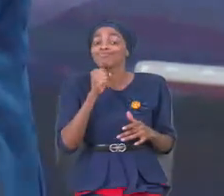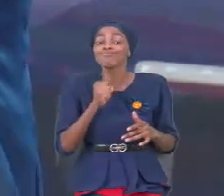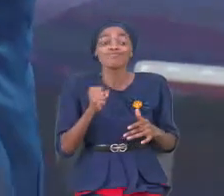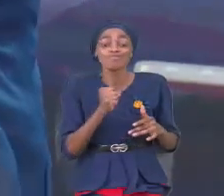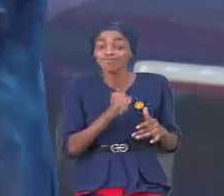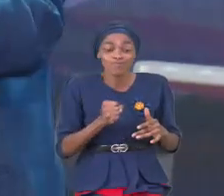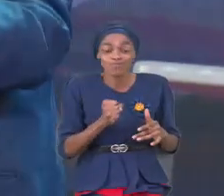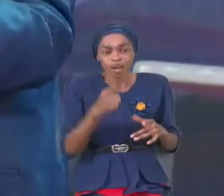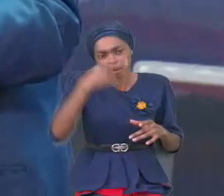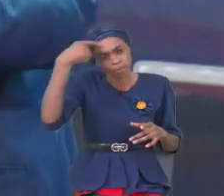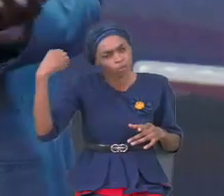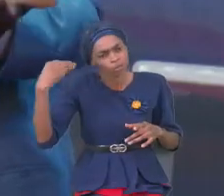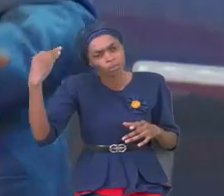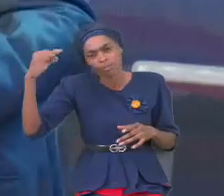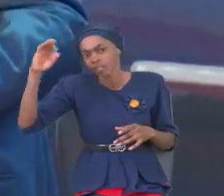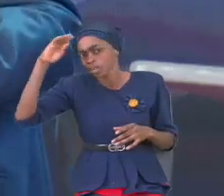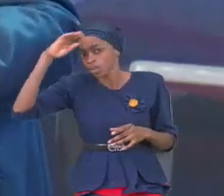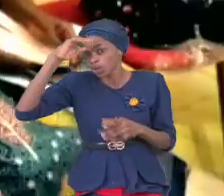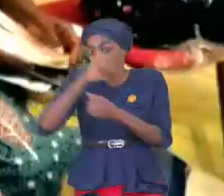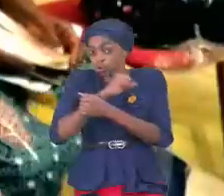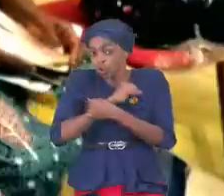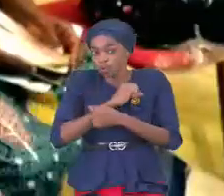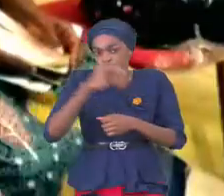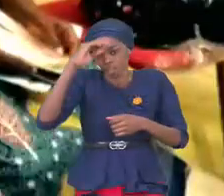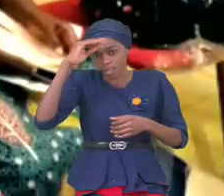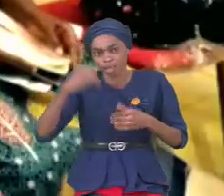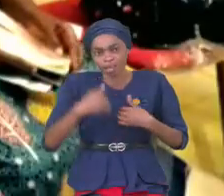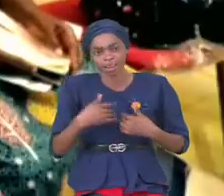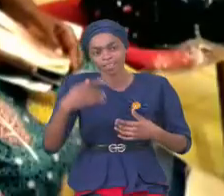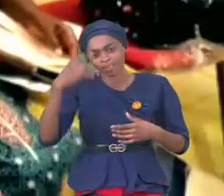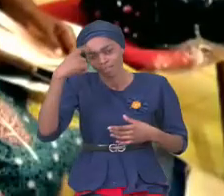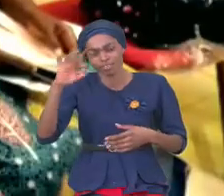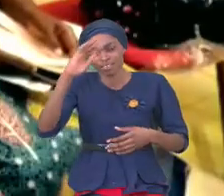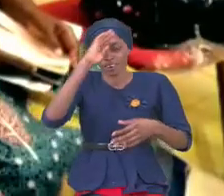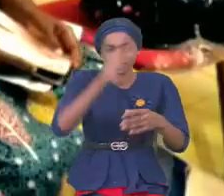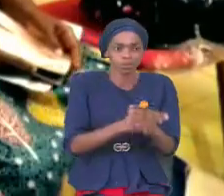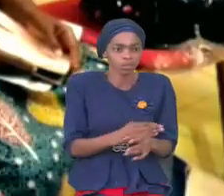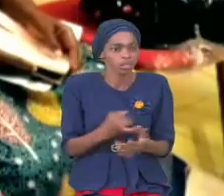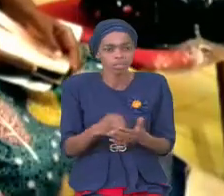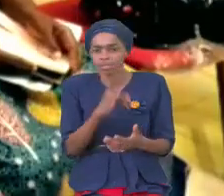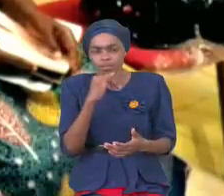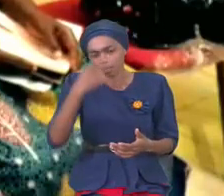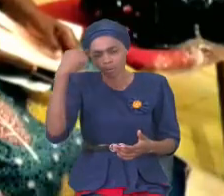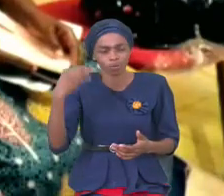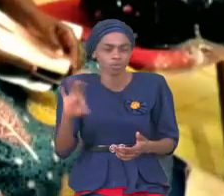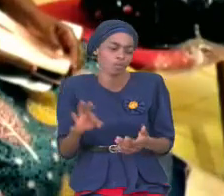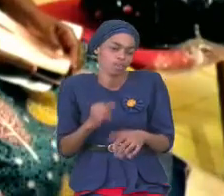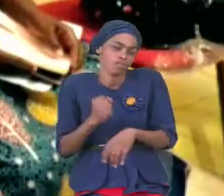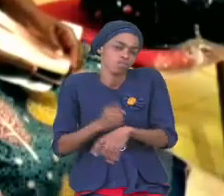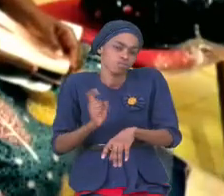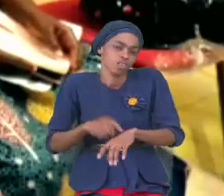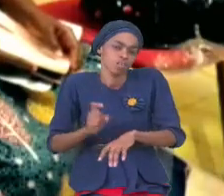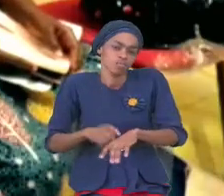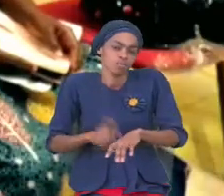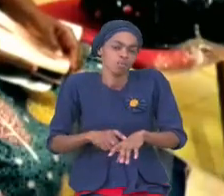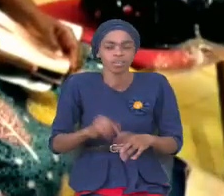not the muscles that make us to run or not to run. It is not the joints of the body that makes us to run or not